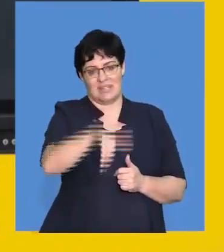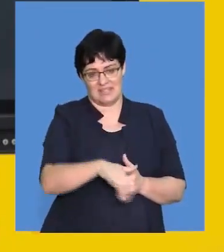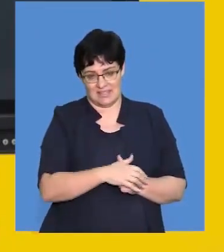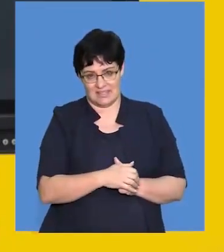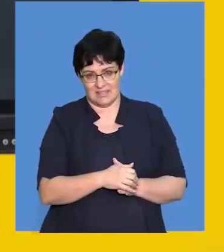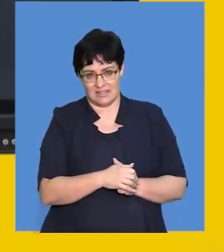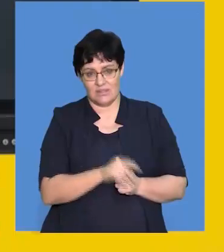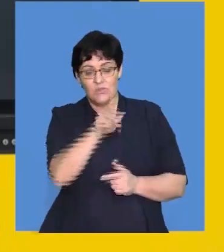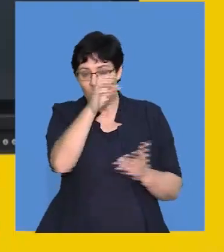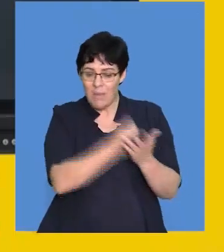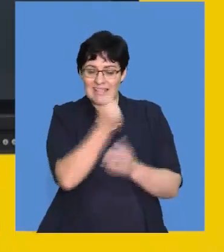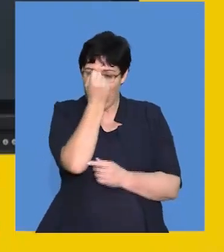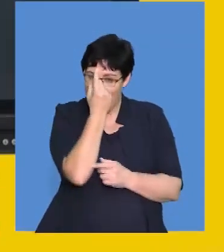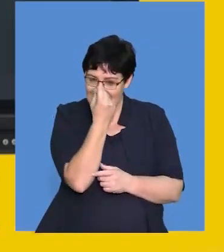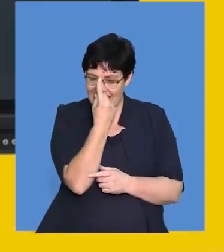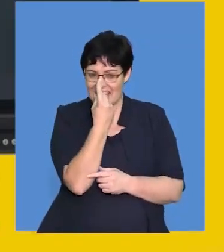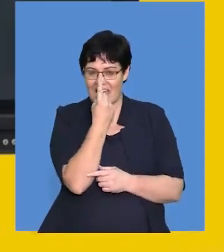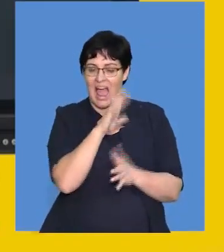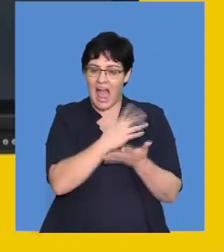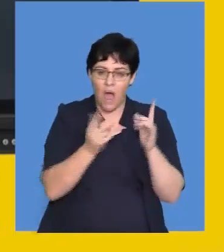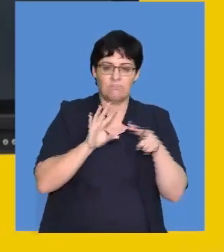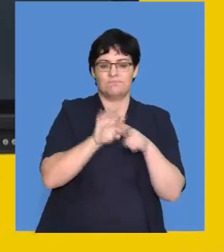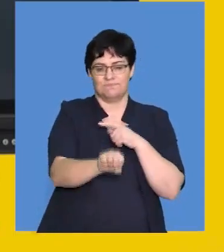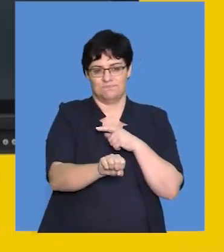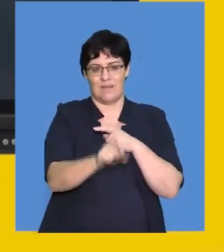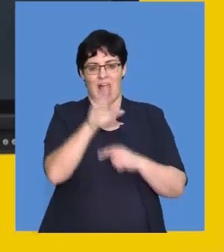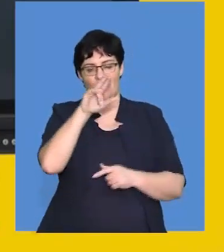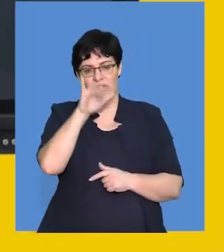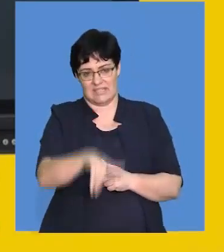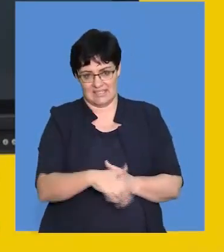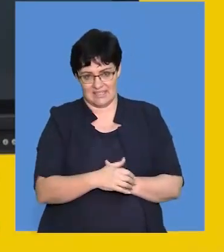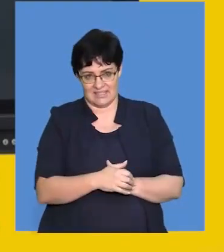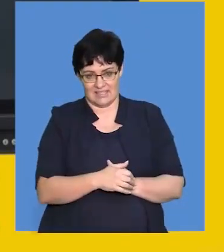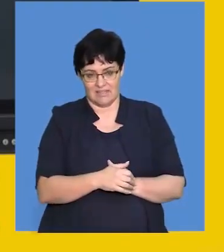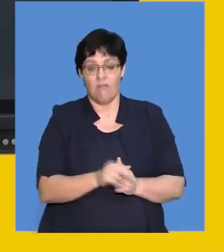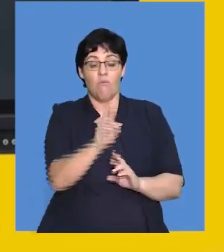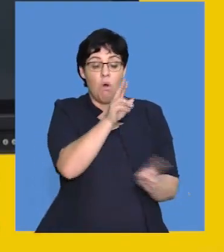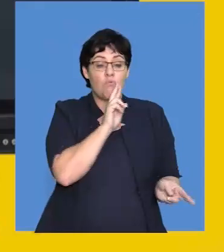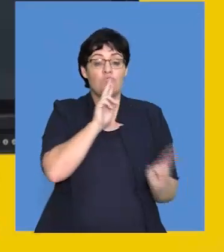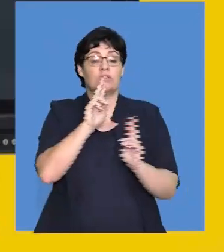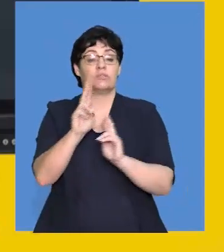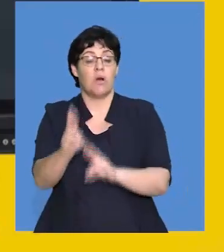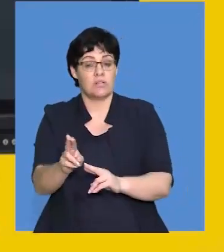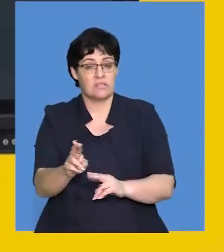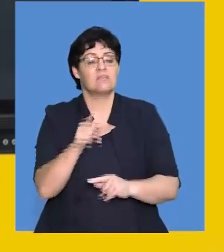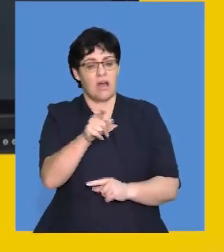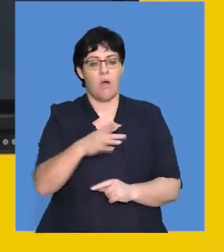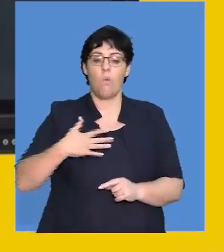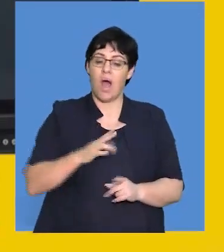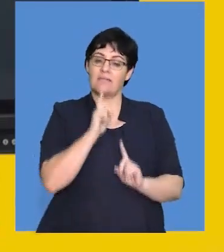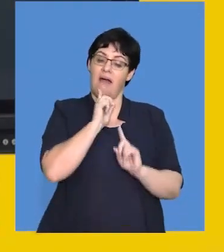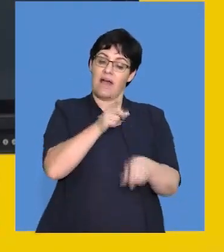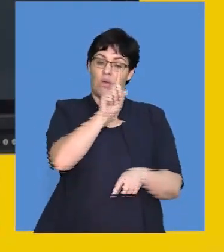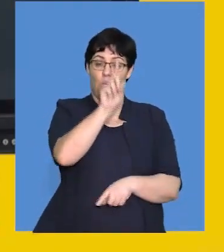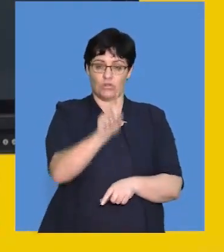you to understand how to find irony. If your response, when you are answering a question